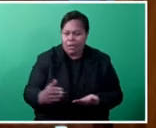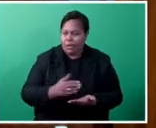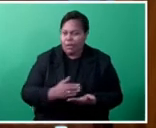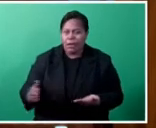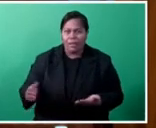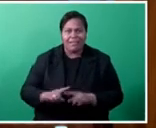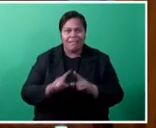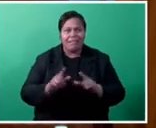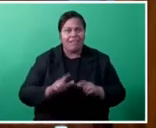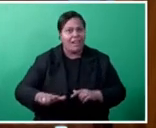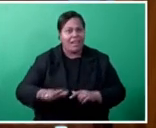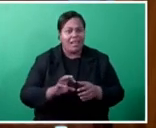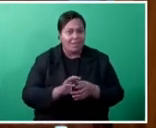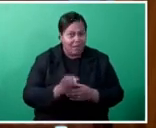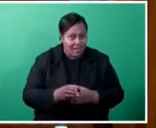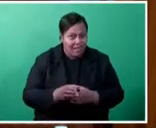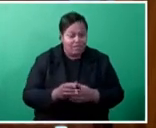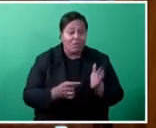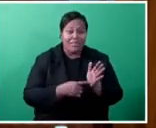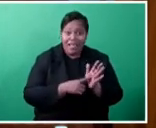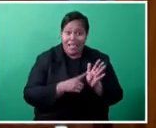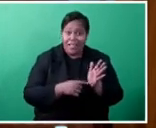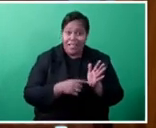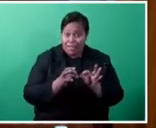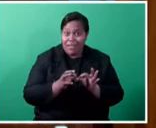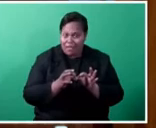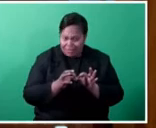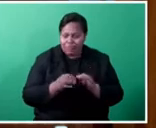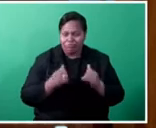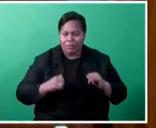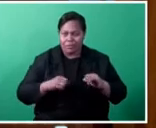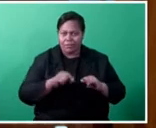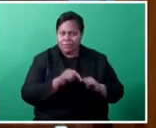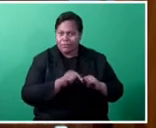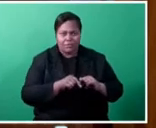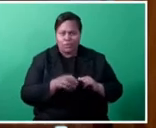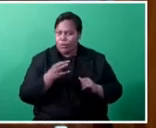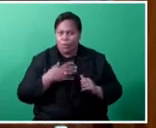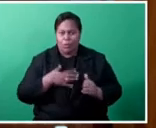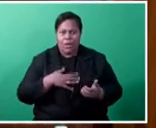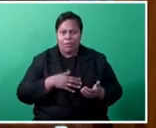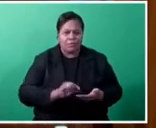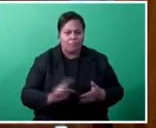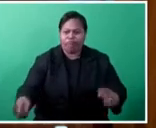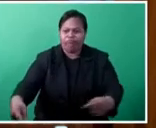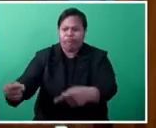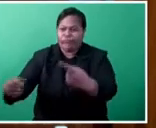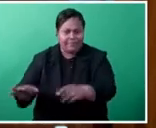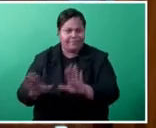successful ever since its implementation by TLTB and has tremendously reduced the complexities of fund distribution conflicts among the